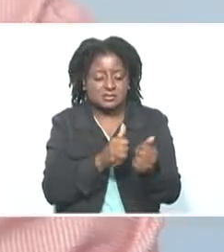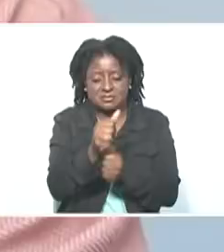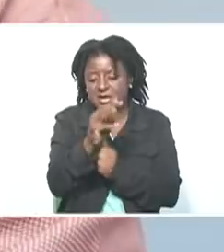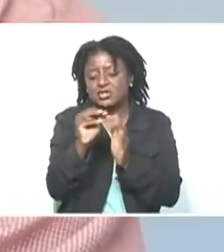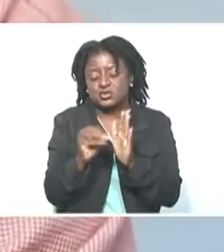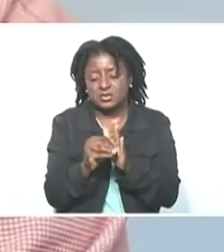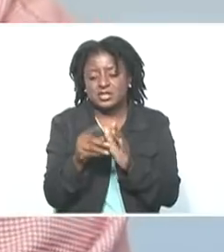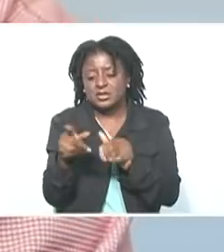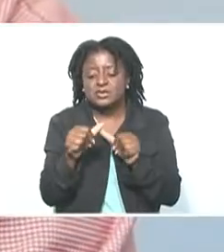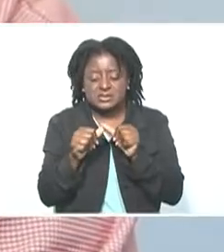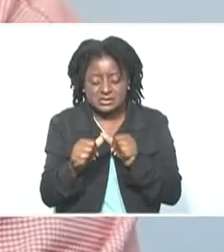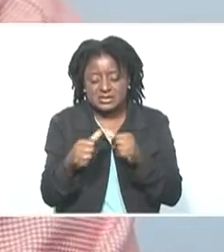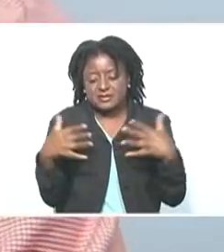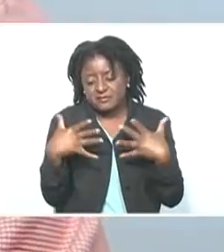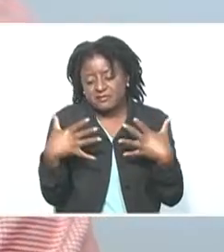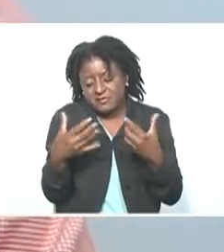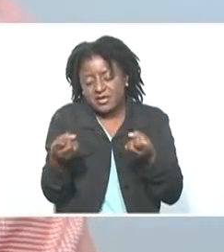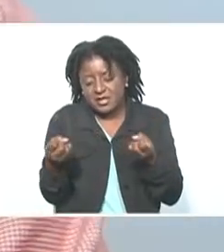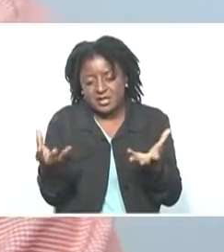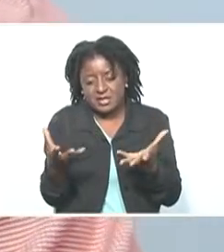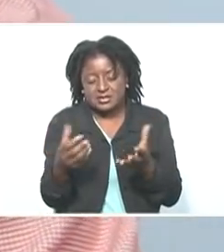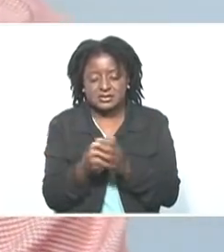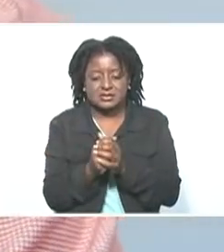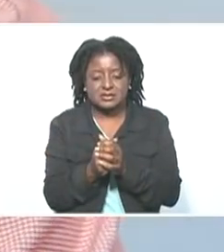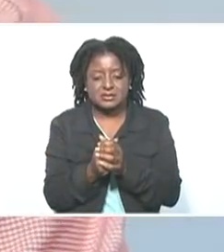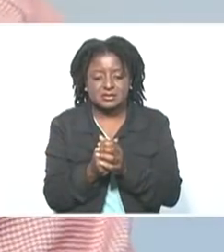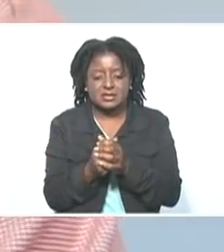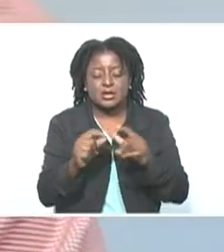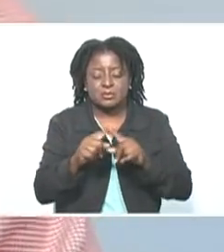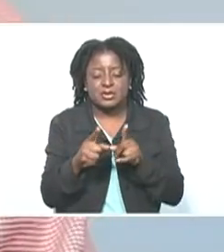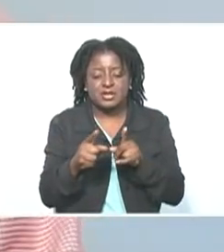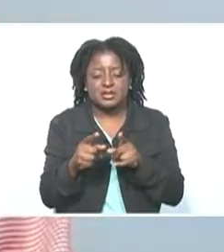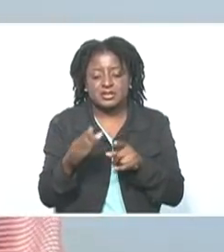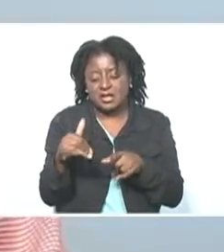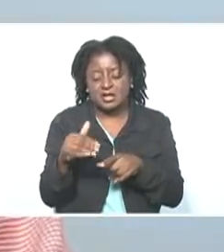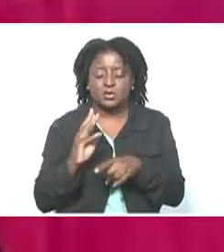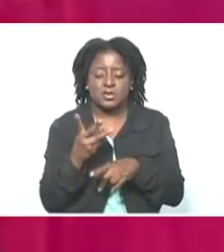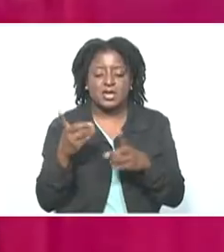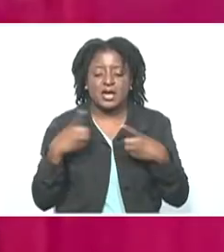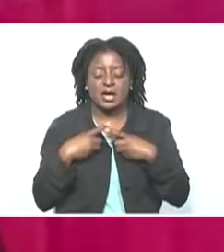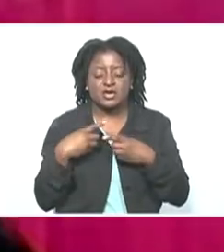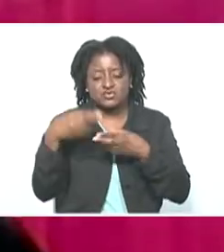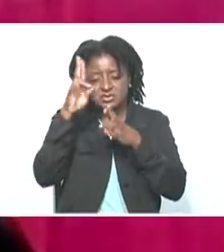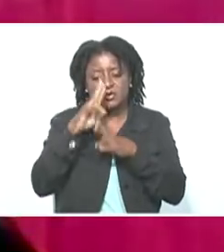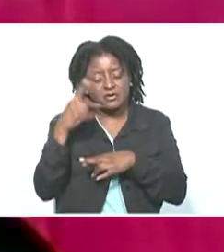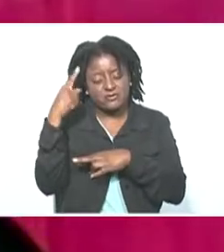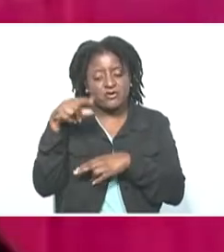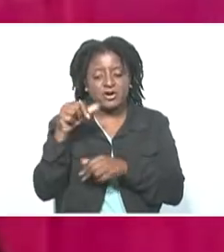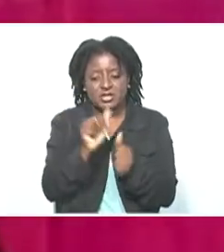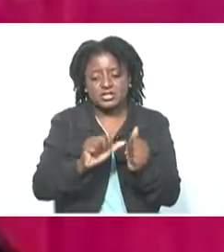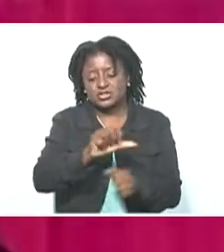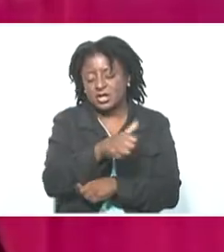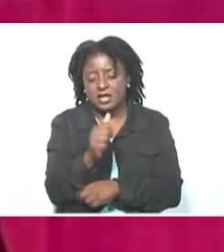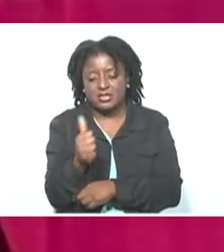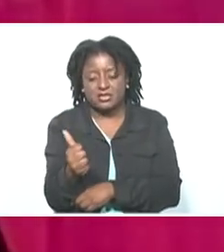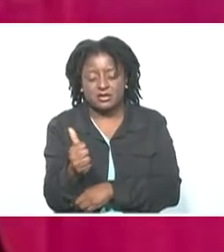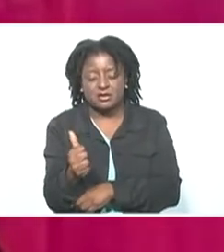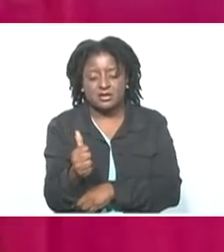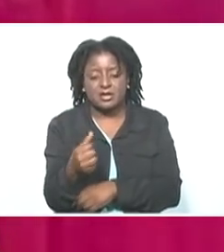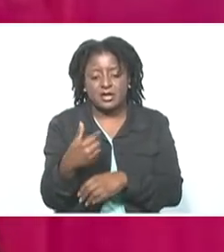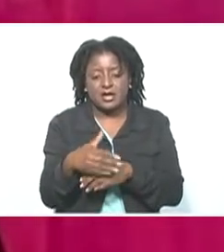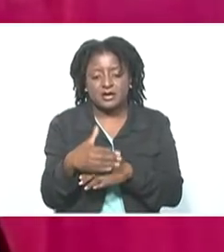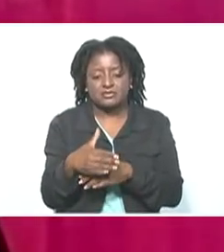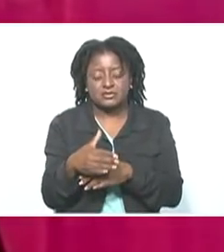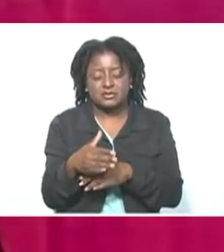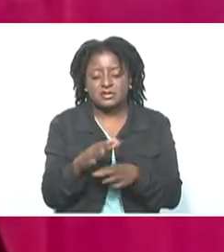still fearless, but yet we had respect for each other. After his stint leading the BCPOU and the Trade